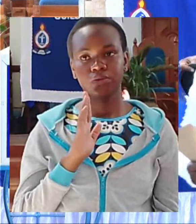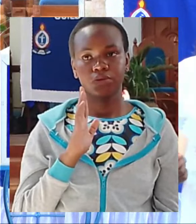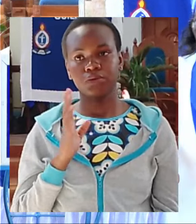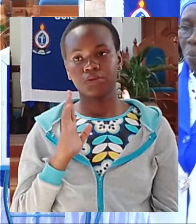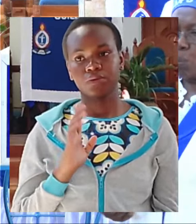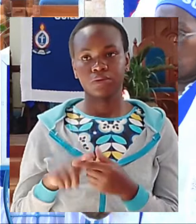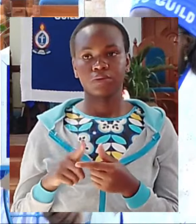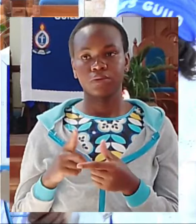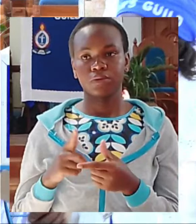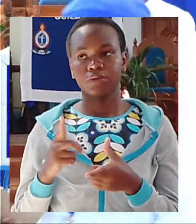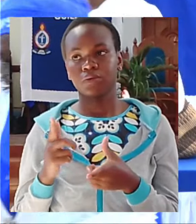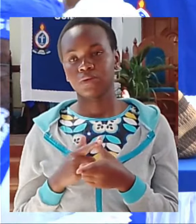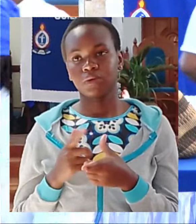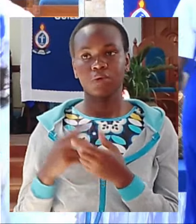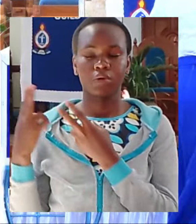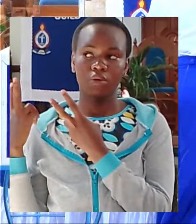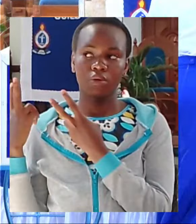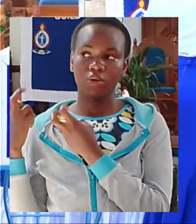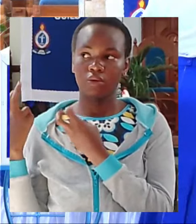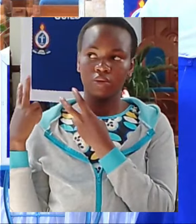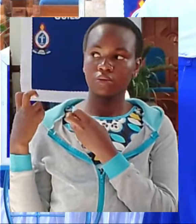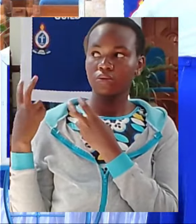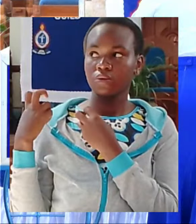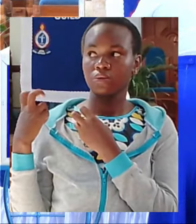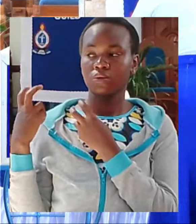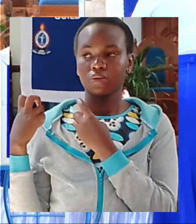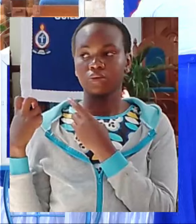wa kutegemea,